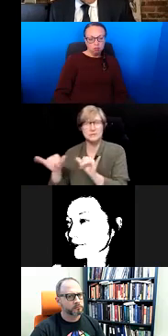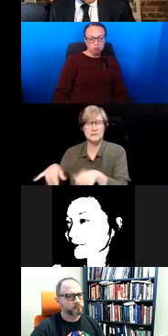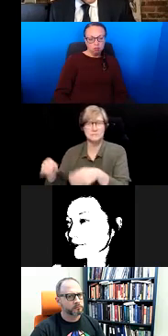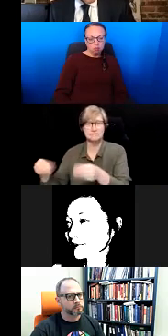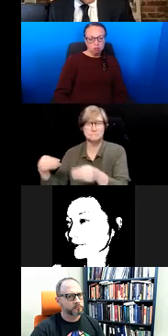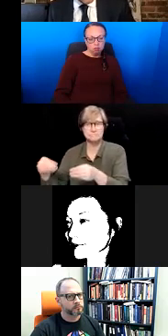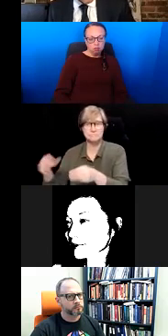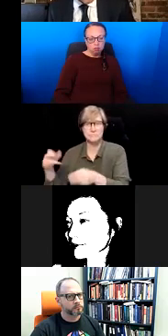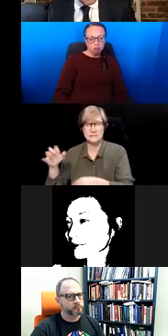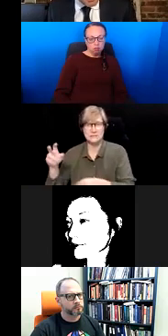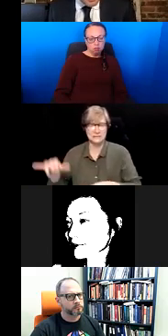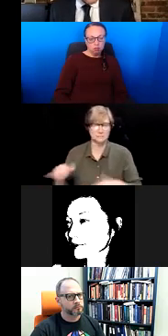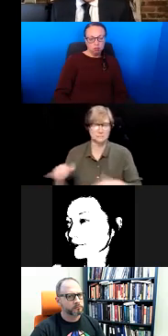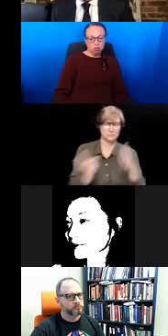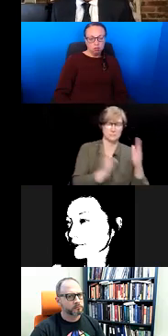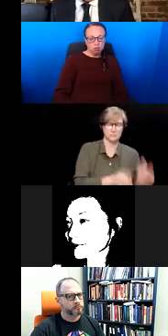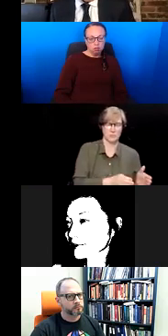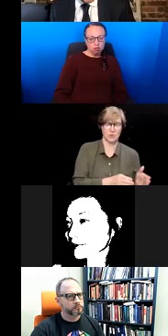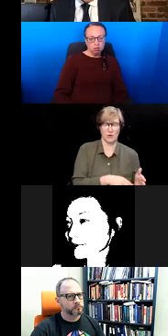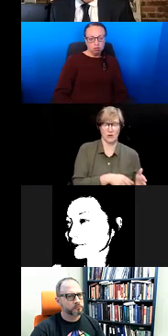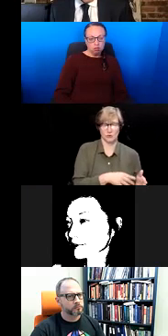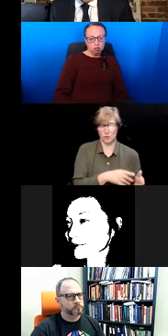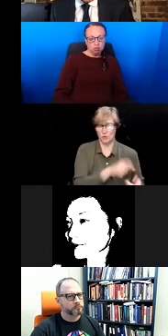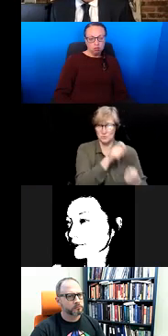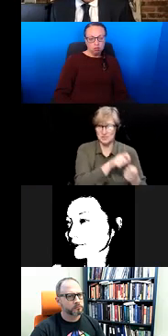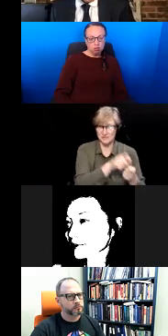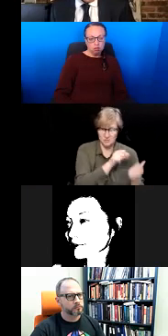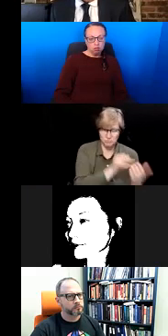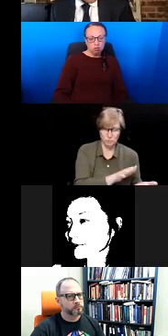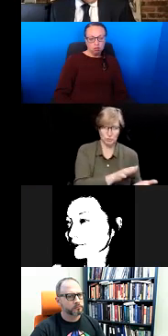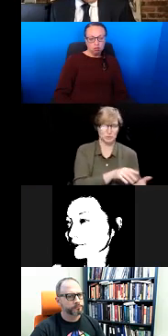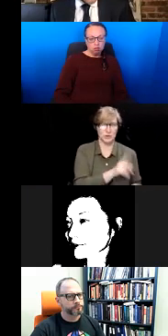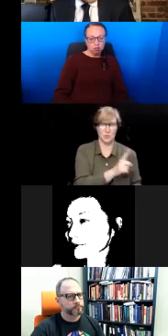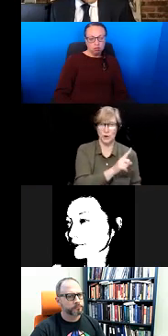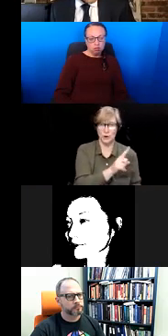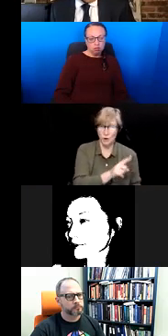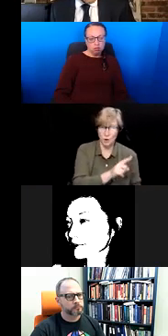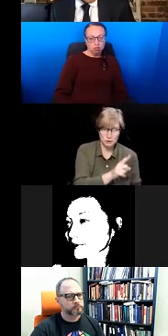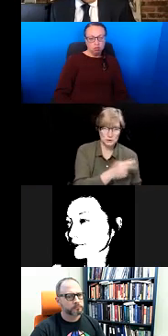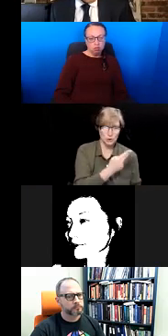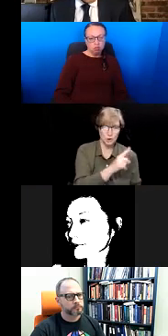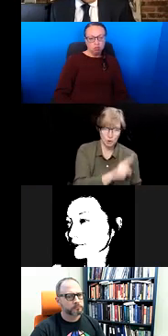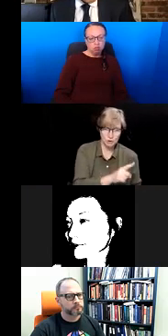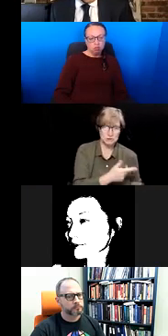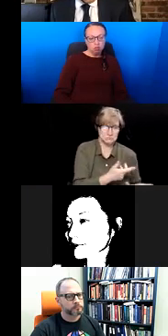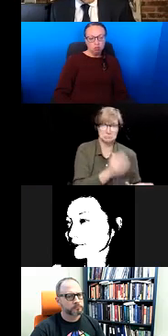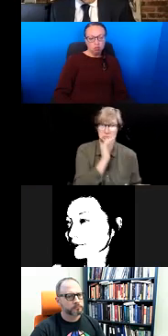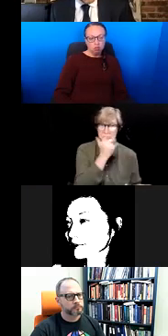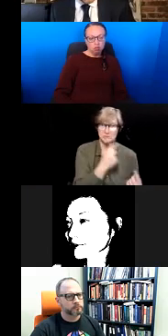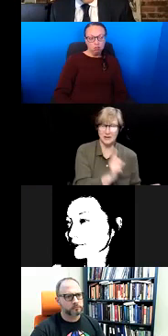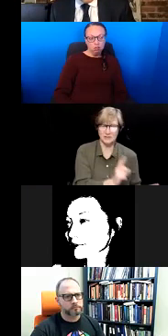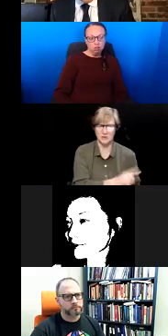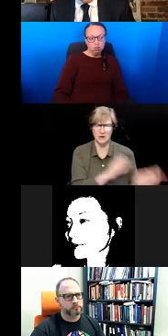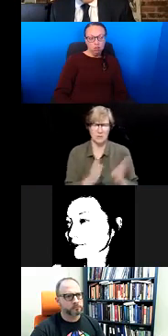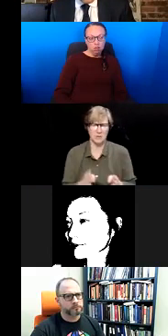Specific approaches like 1 Hz repetitive TMS to the pars triangularis seem effective, but we don't know if other sites and parameters are